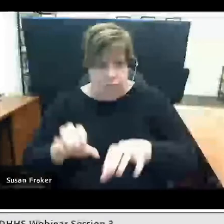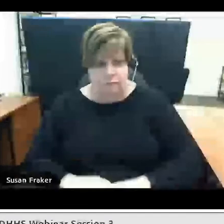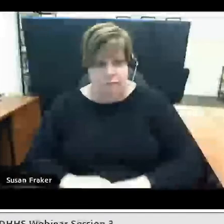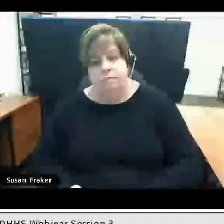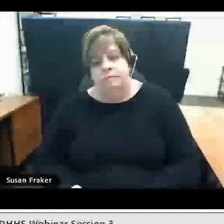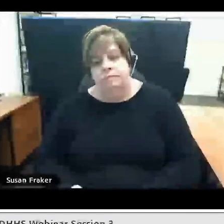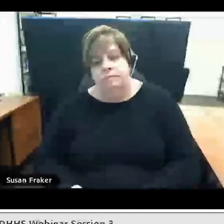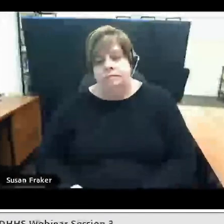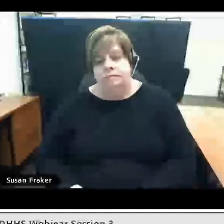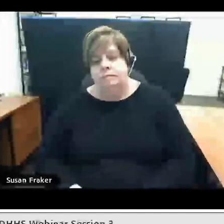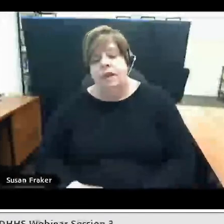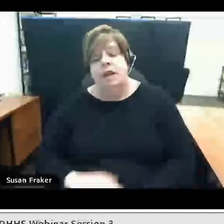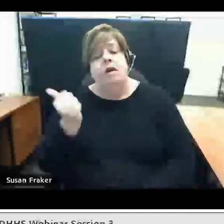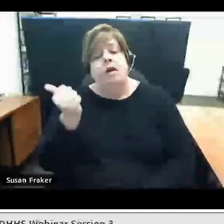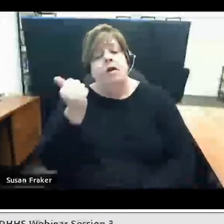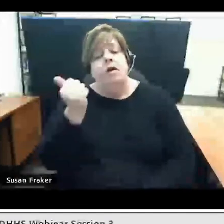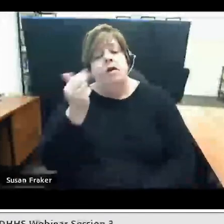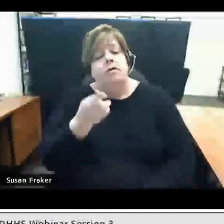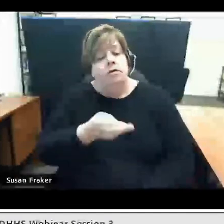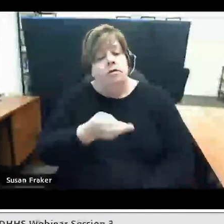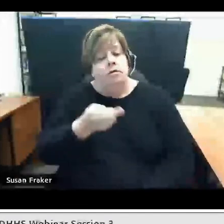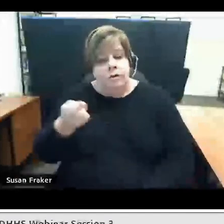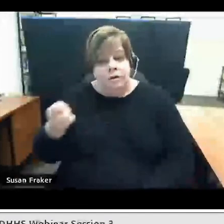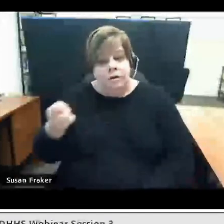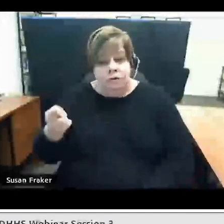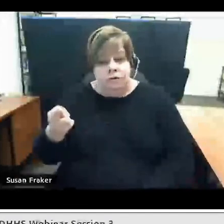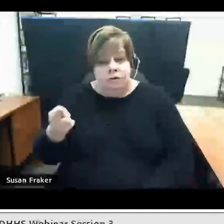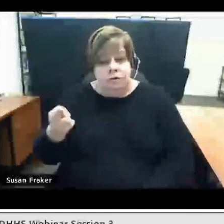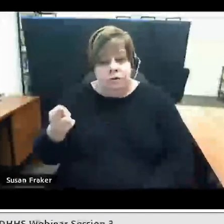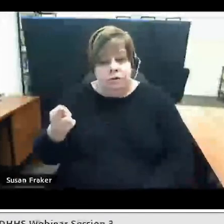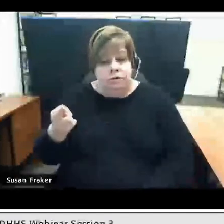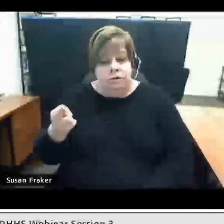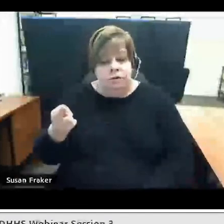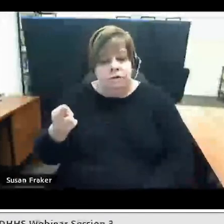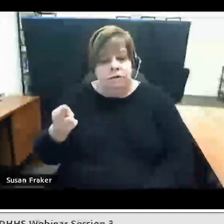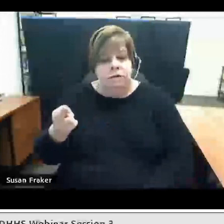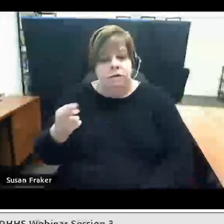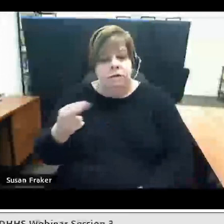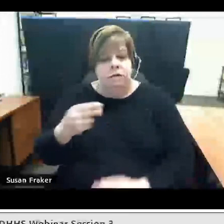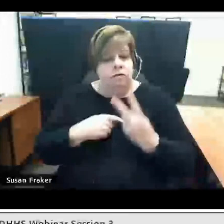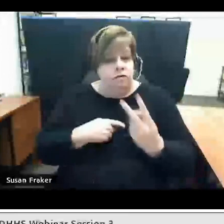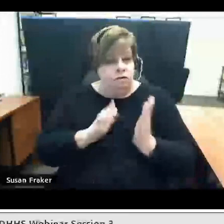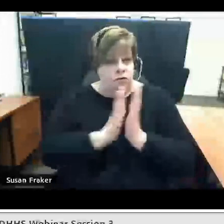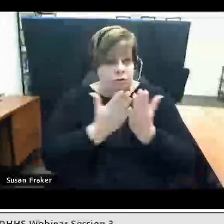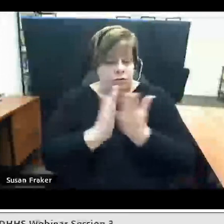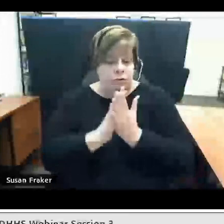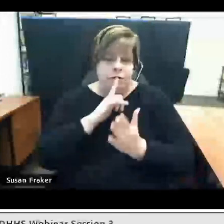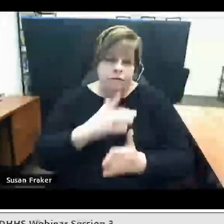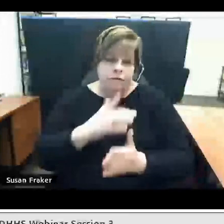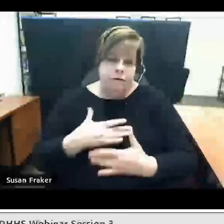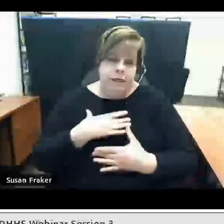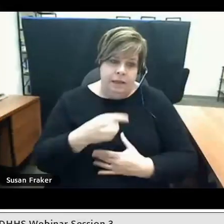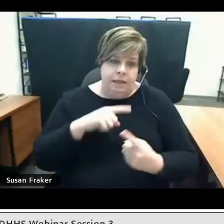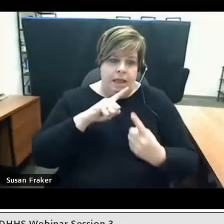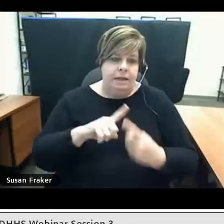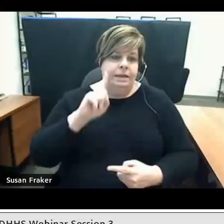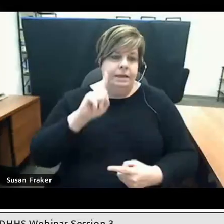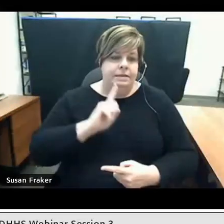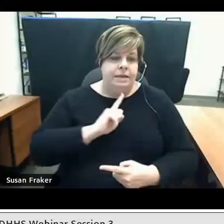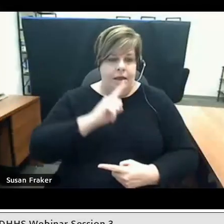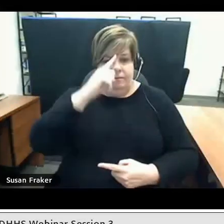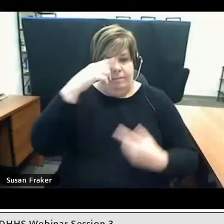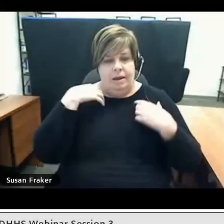There are a few resources that we would like to be able to share with you. 2 books that I really enjoy. One is Deaf Mental Health Care,